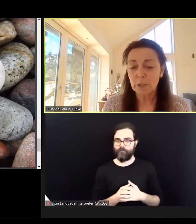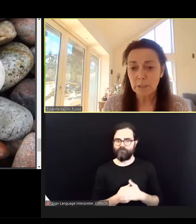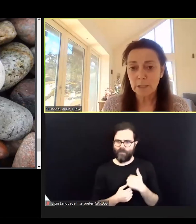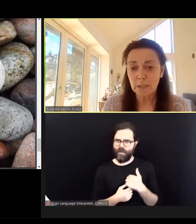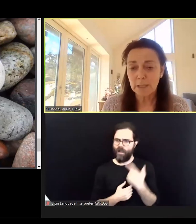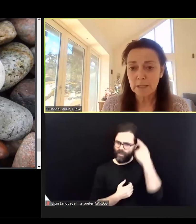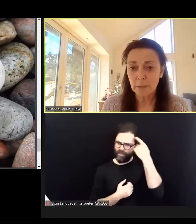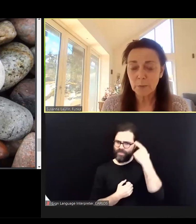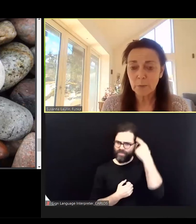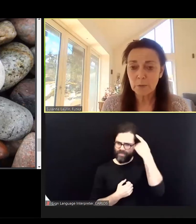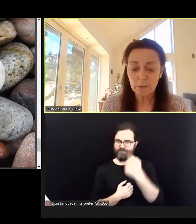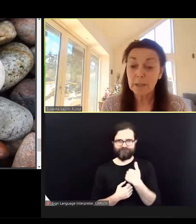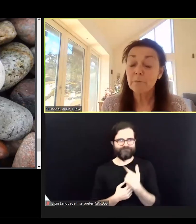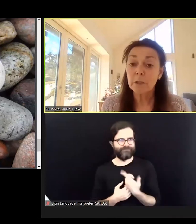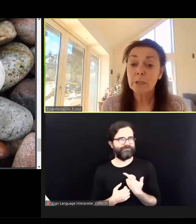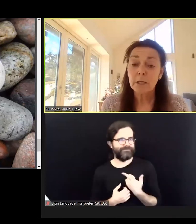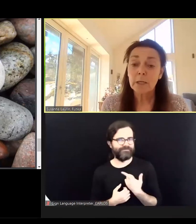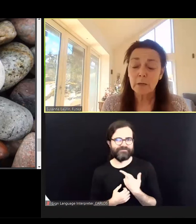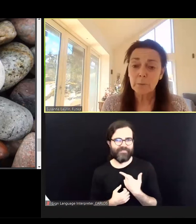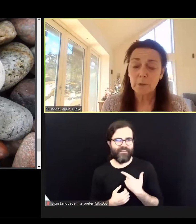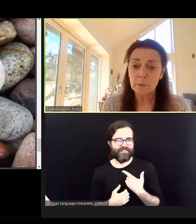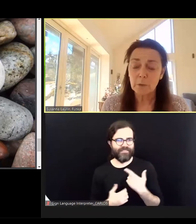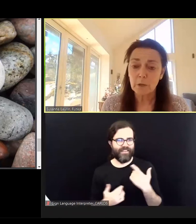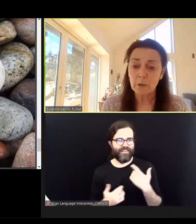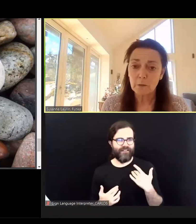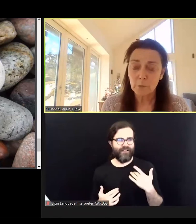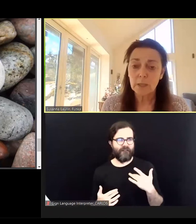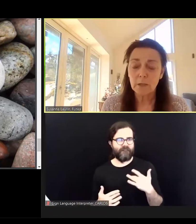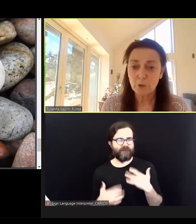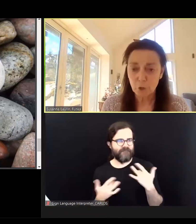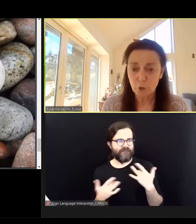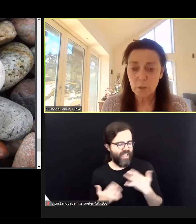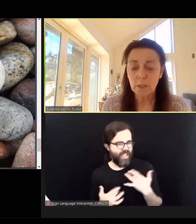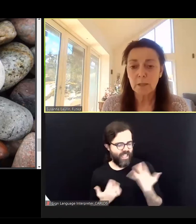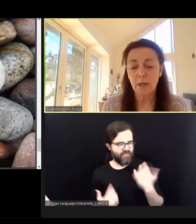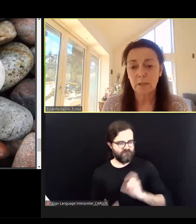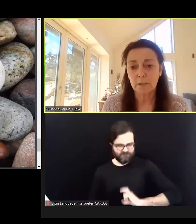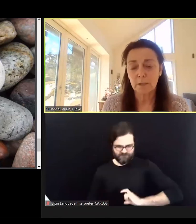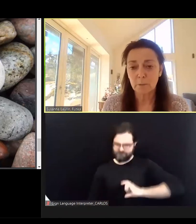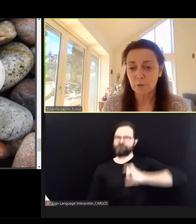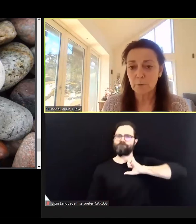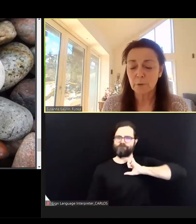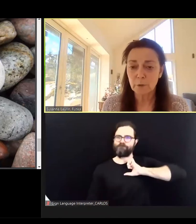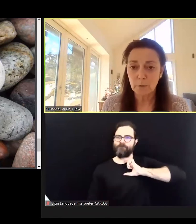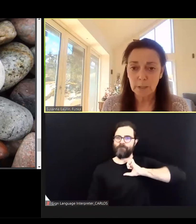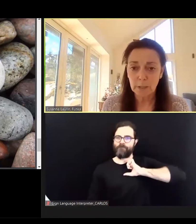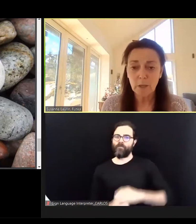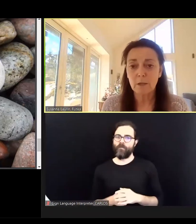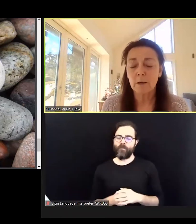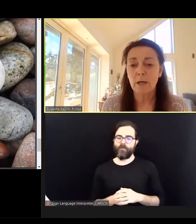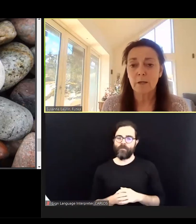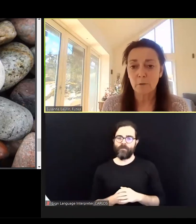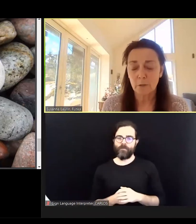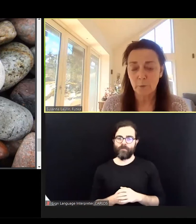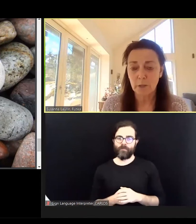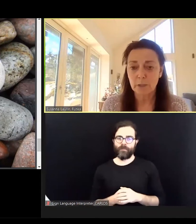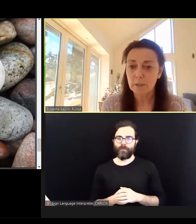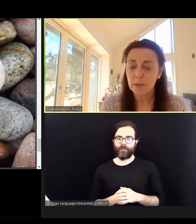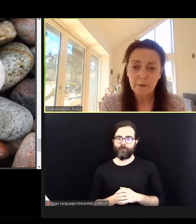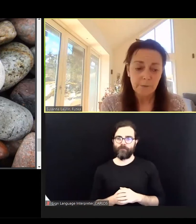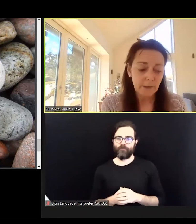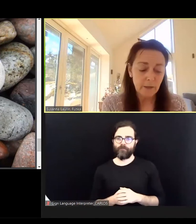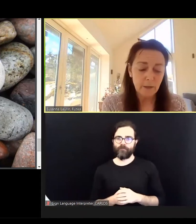in its slow path, but the standards are regularly updated, which means that we can